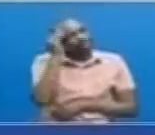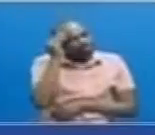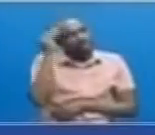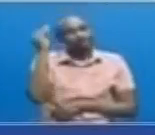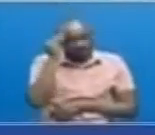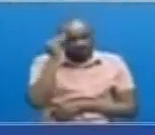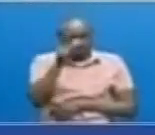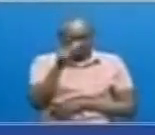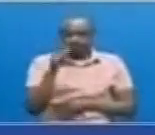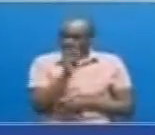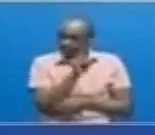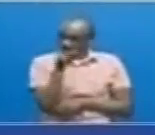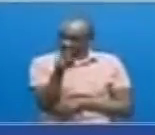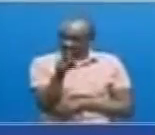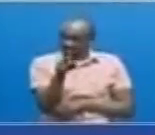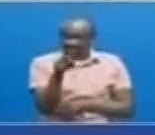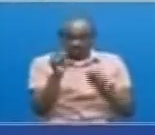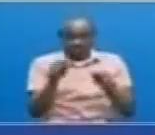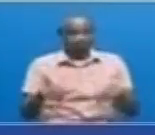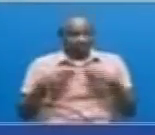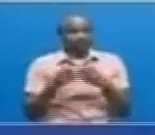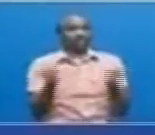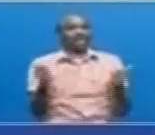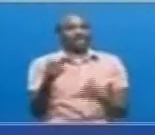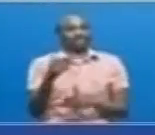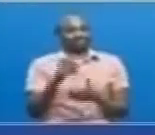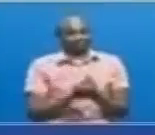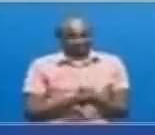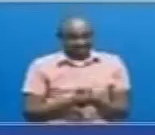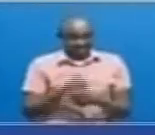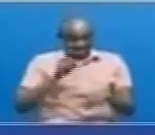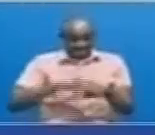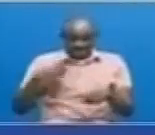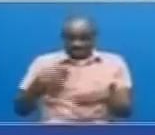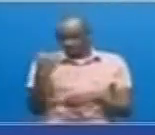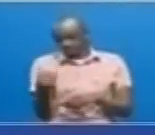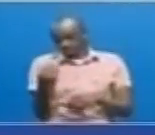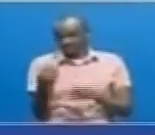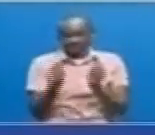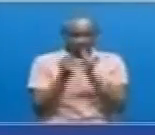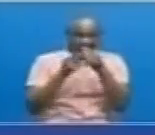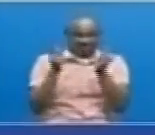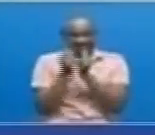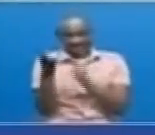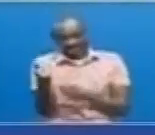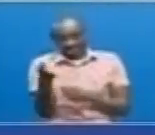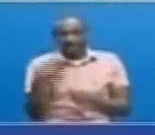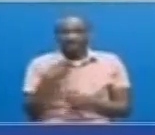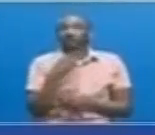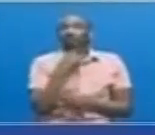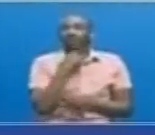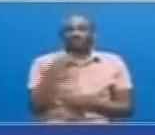a weapon to survive. I, at my teenage age, had a desire to